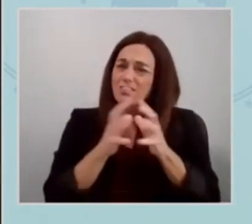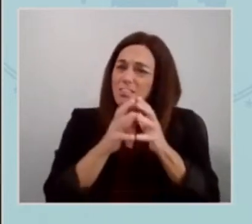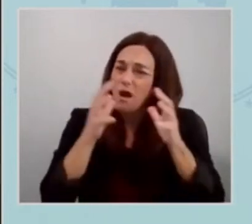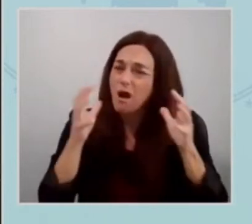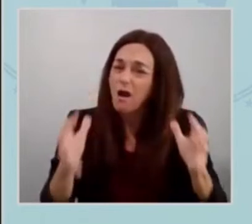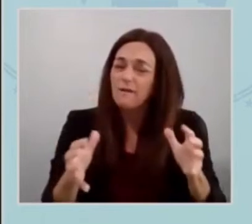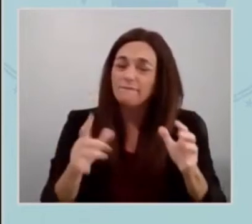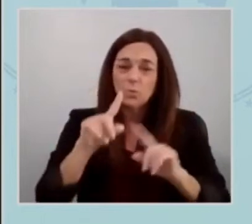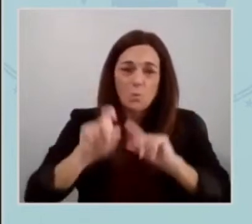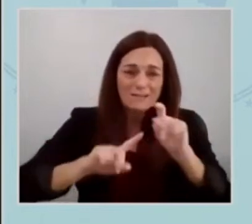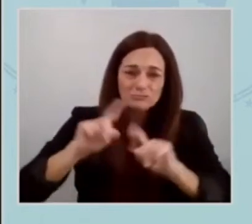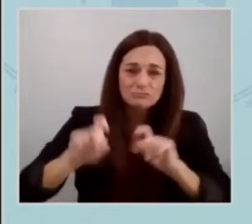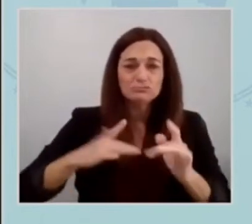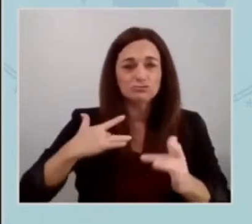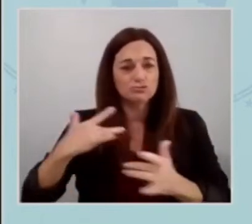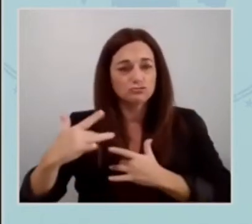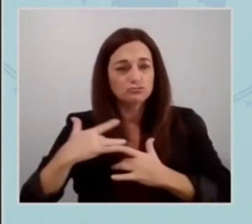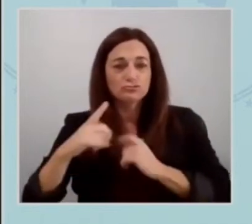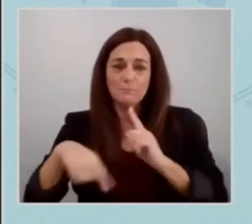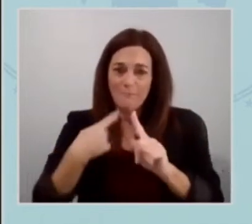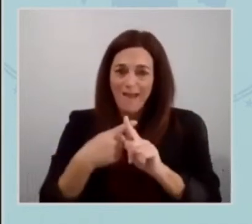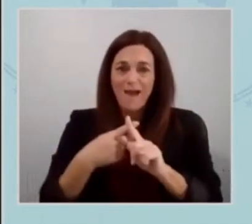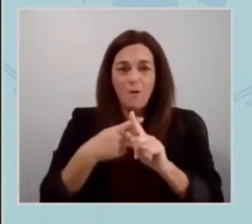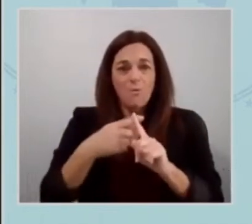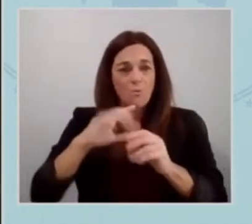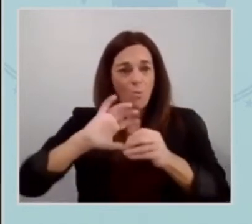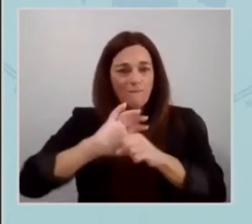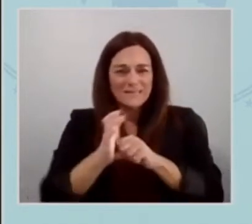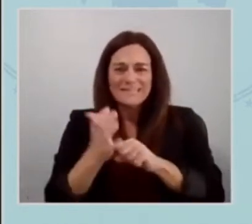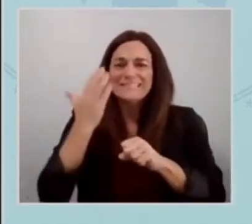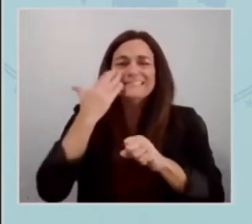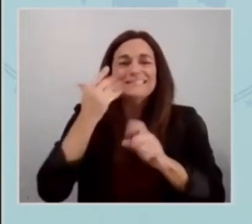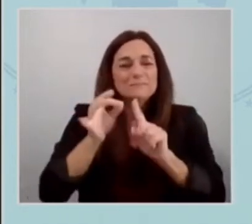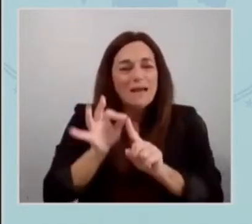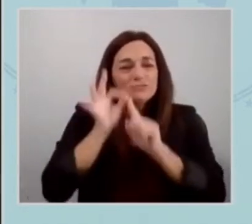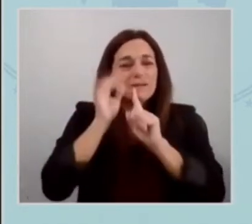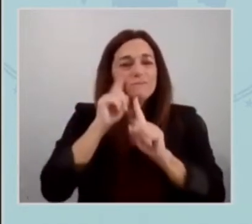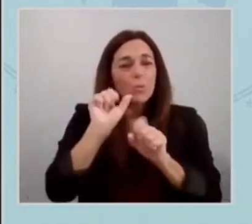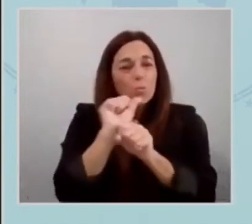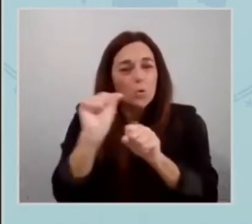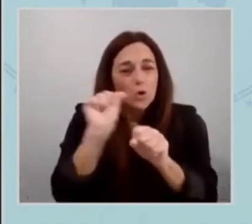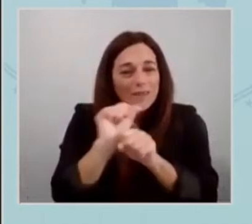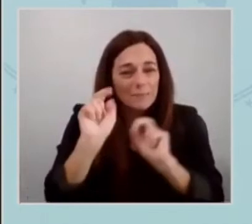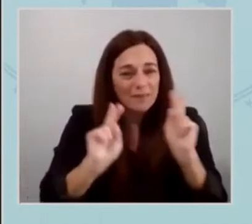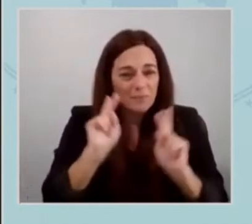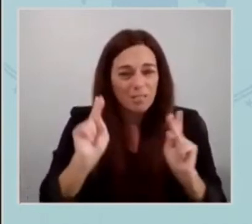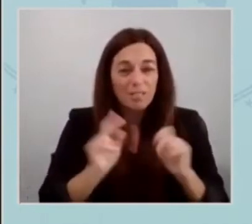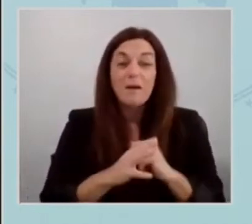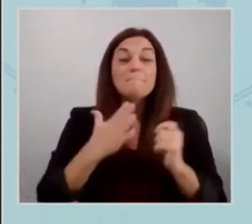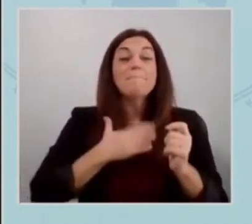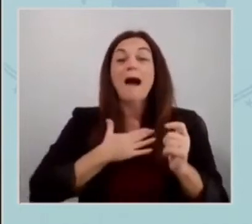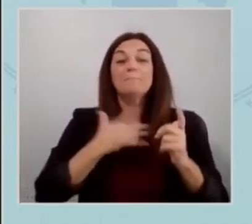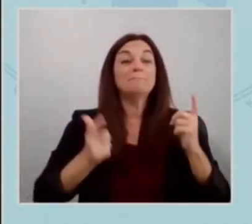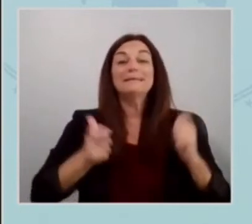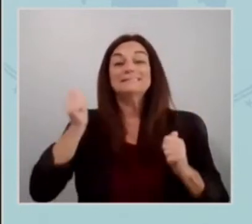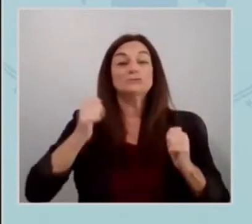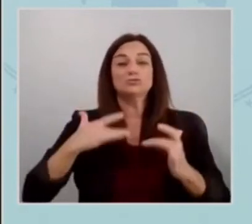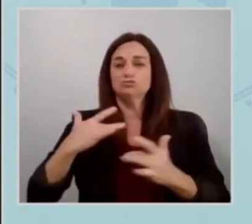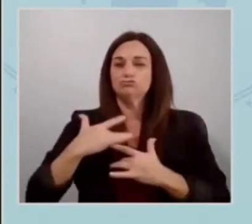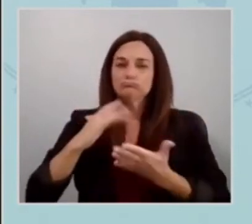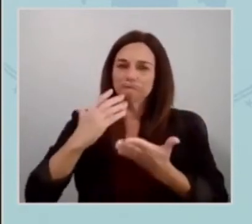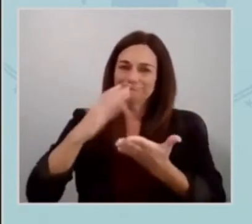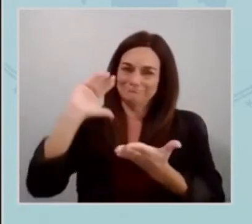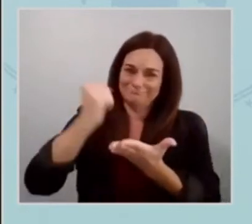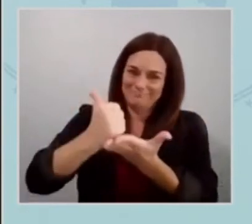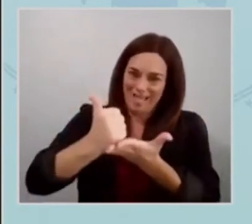it? So there's a lot of questions and concerns behind COVID, especially for working